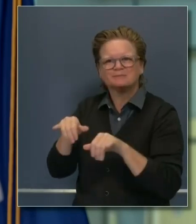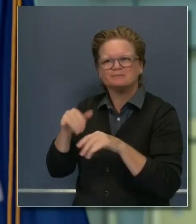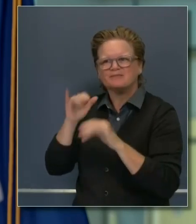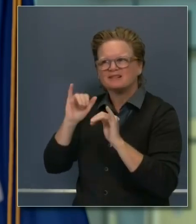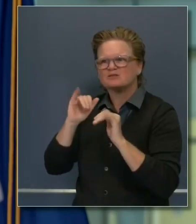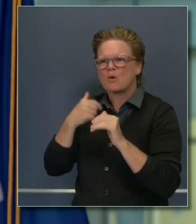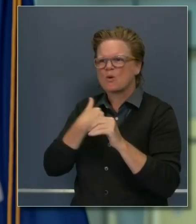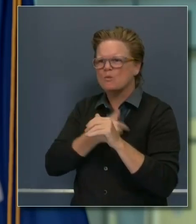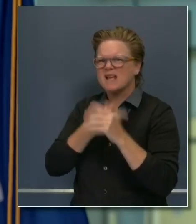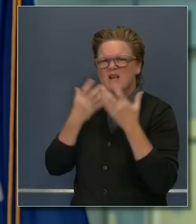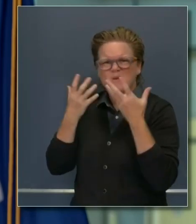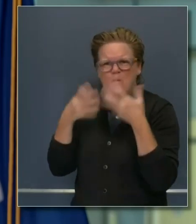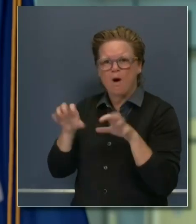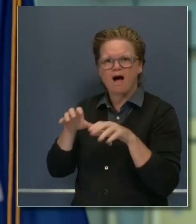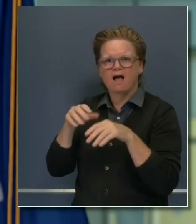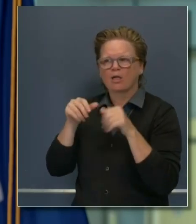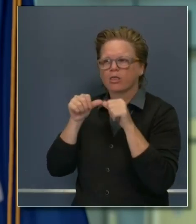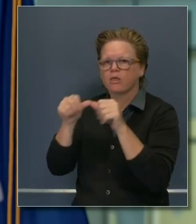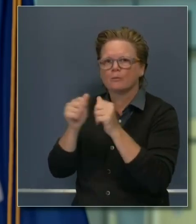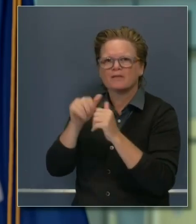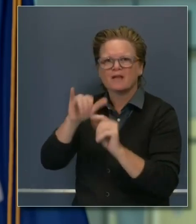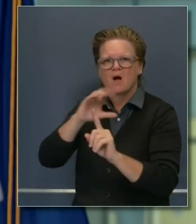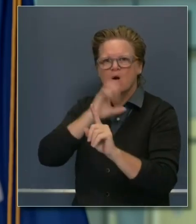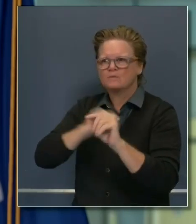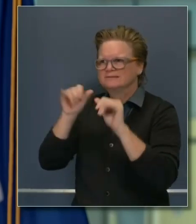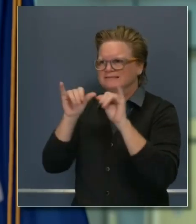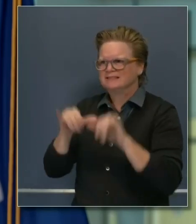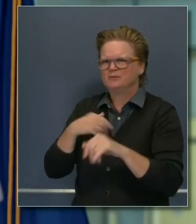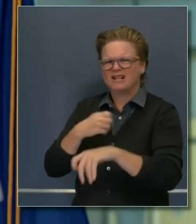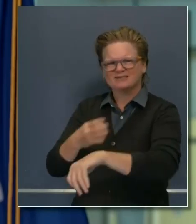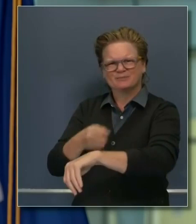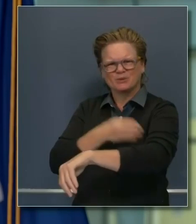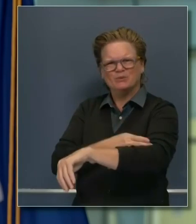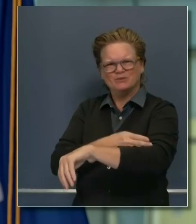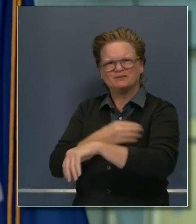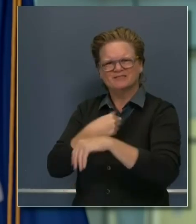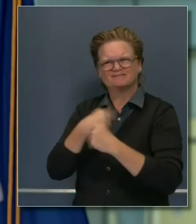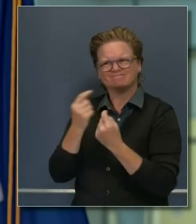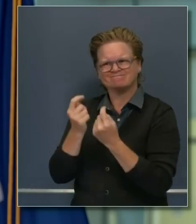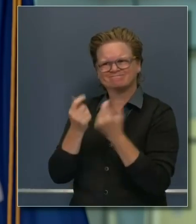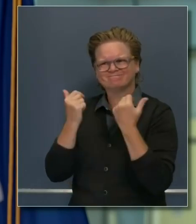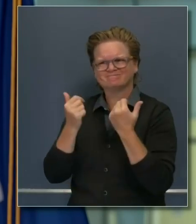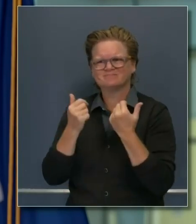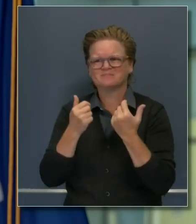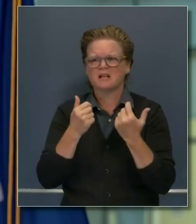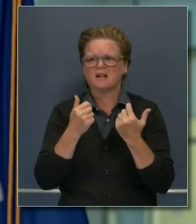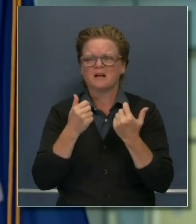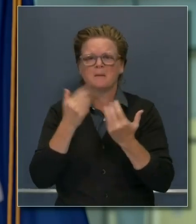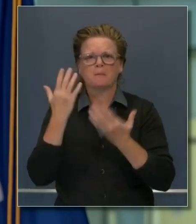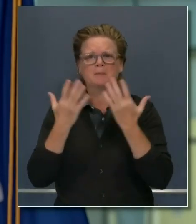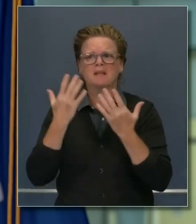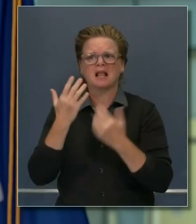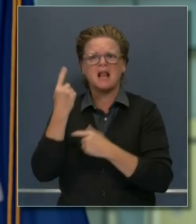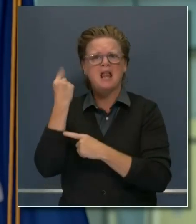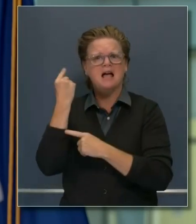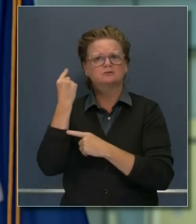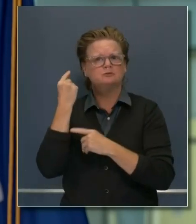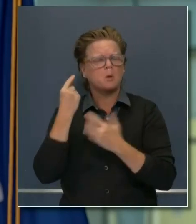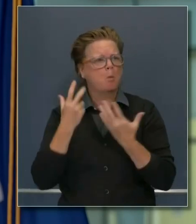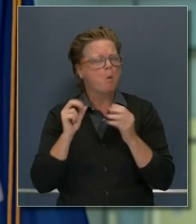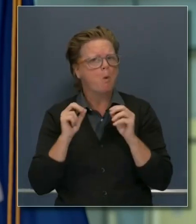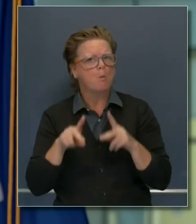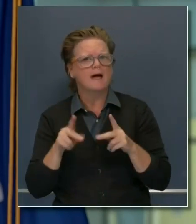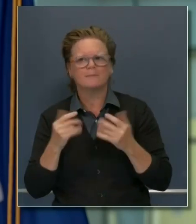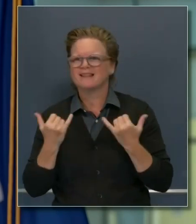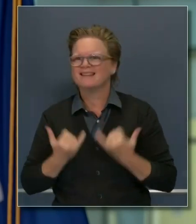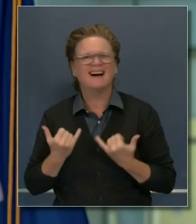made a lot of sense a year ago, but makes no sense based upon the volume and the experience we've had over the